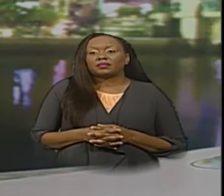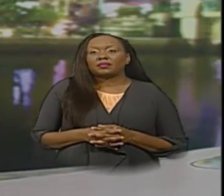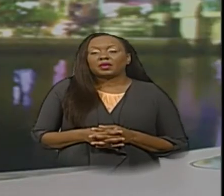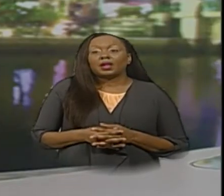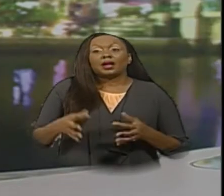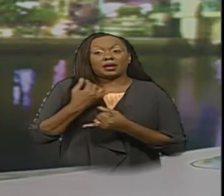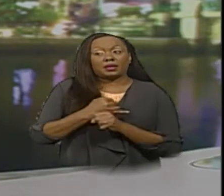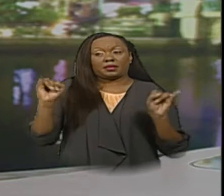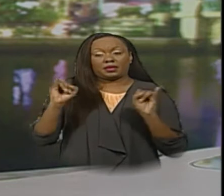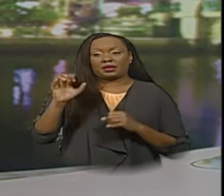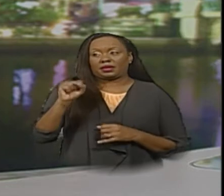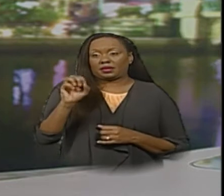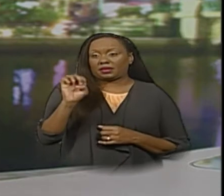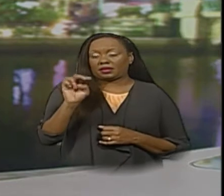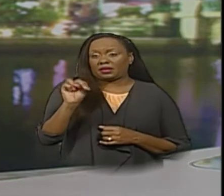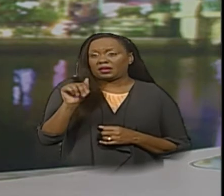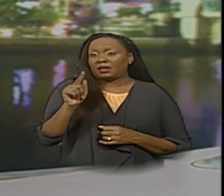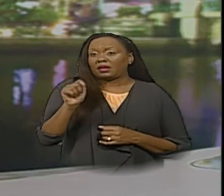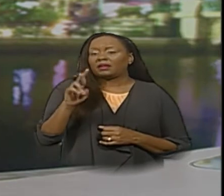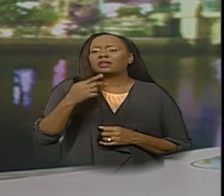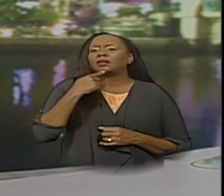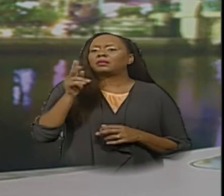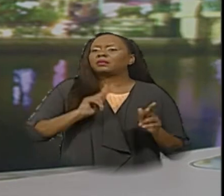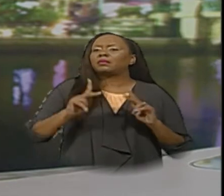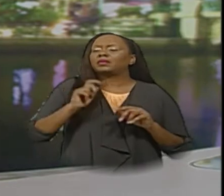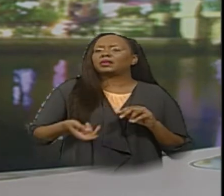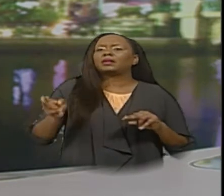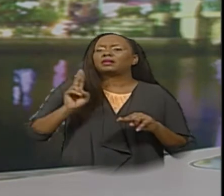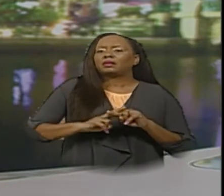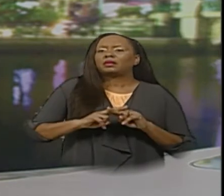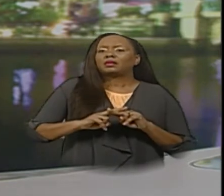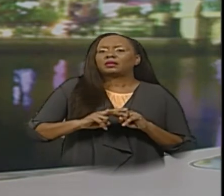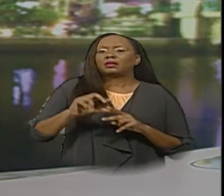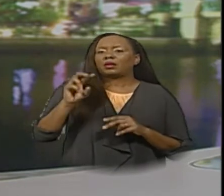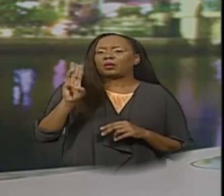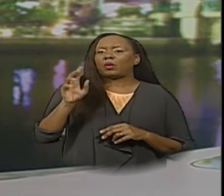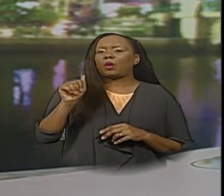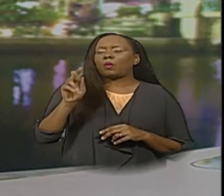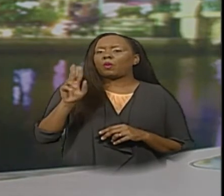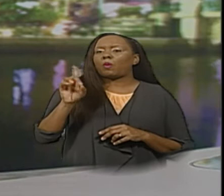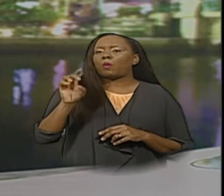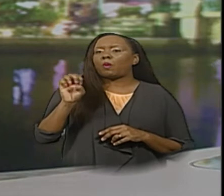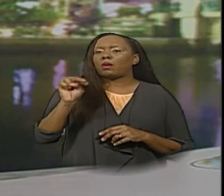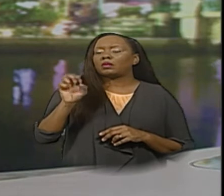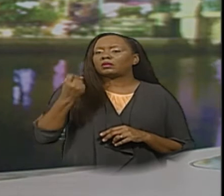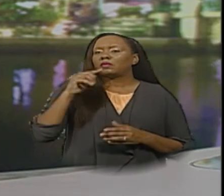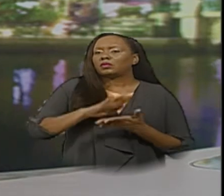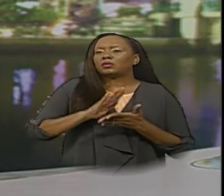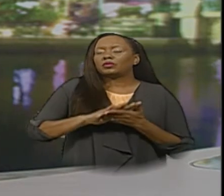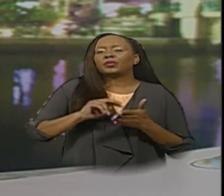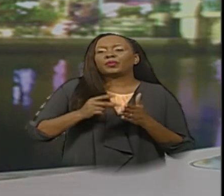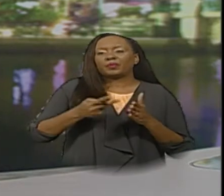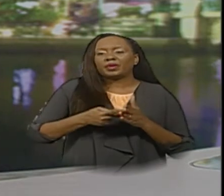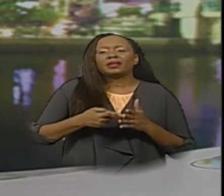An independent senator says officials should look at increasing the number of wardens in schools. Senator John Watson says this may be necessary